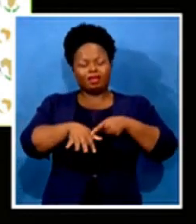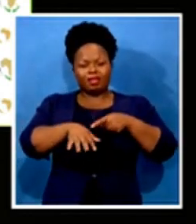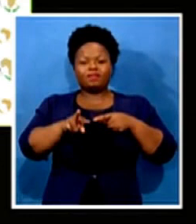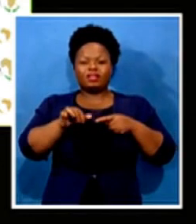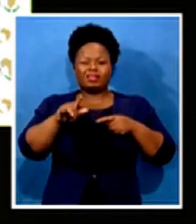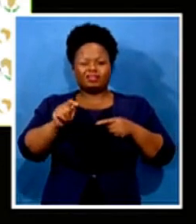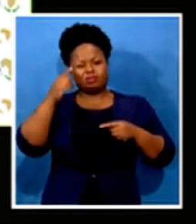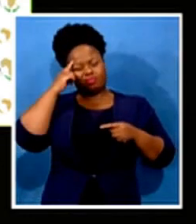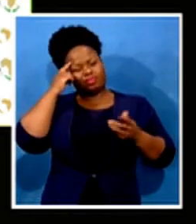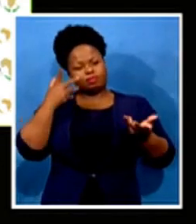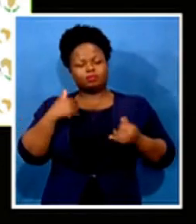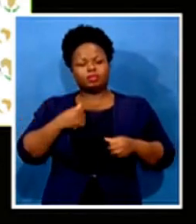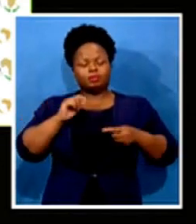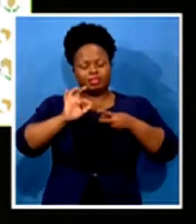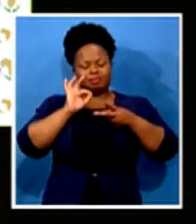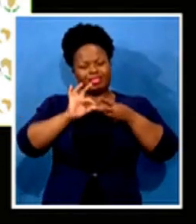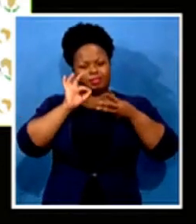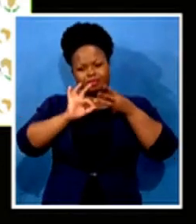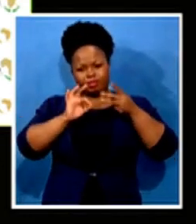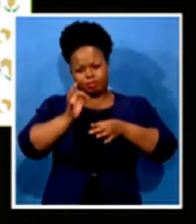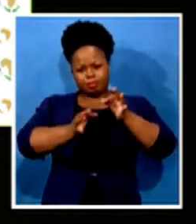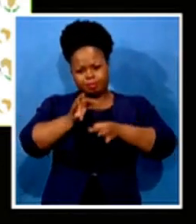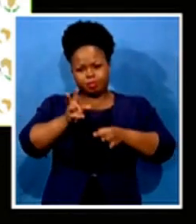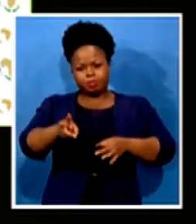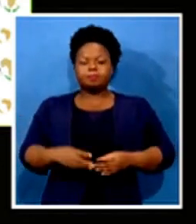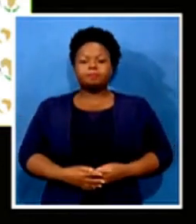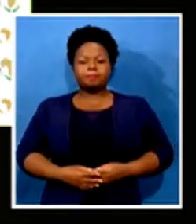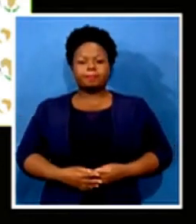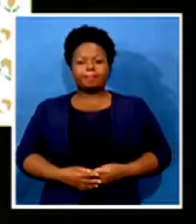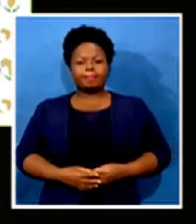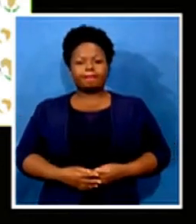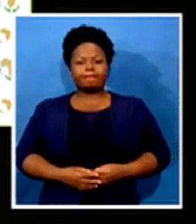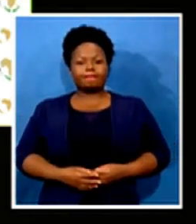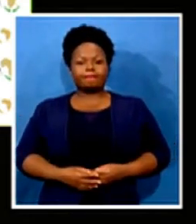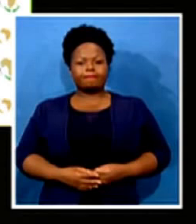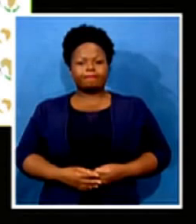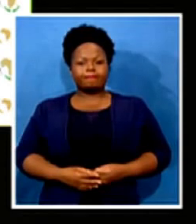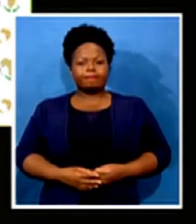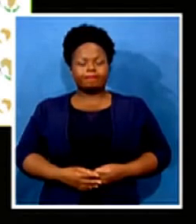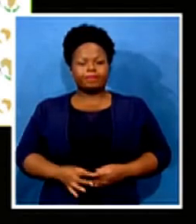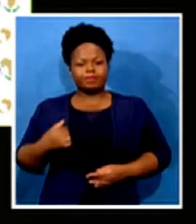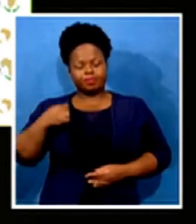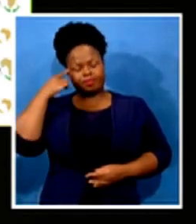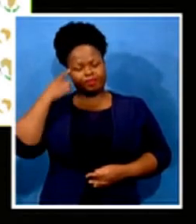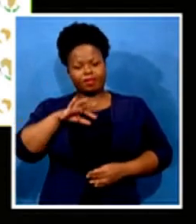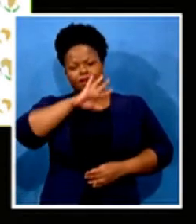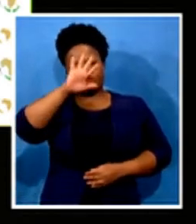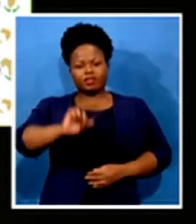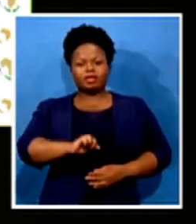think we at the Africa CDC, as you all recall, we had an emergency